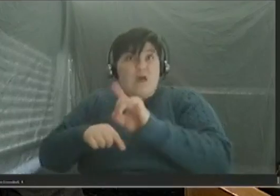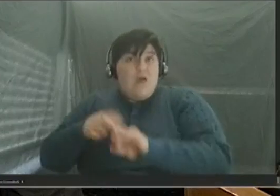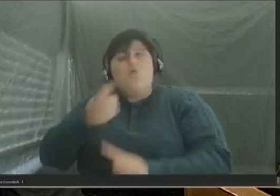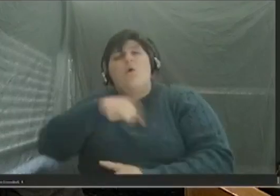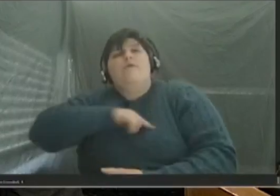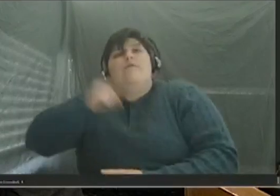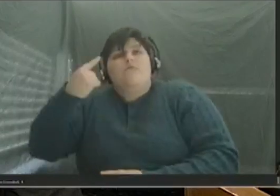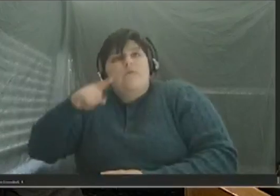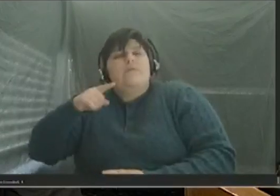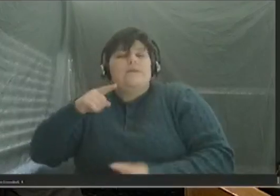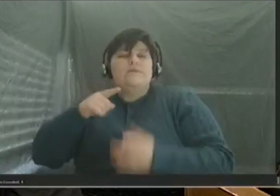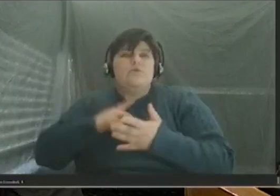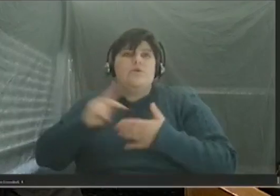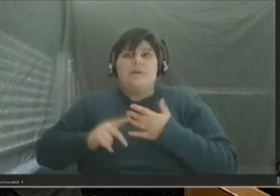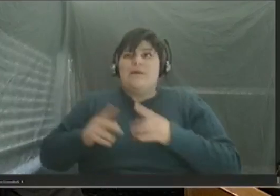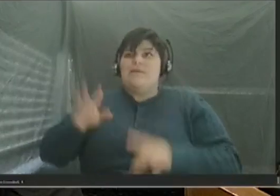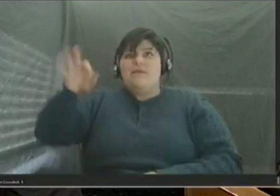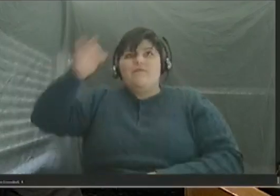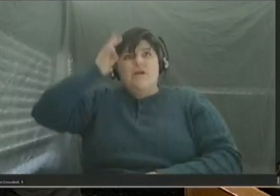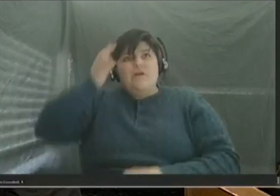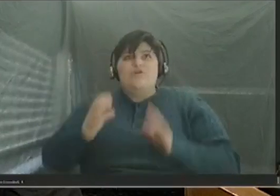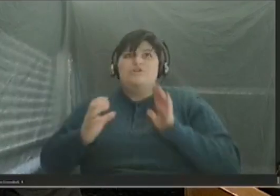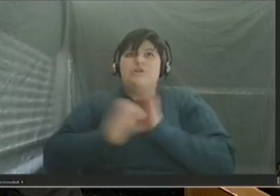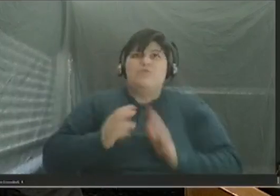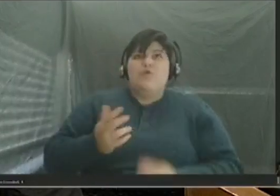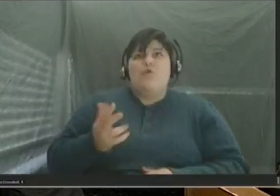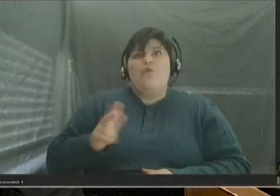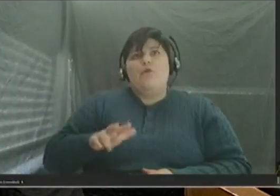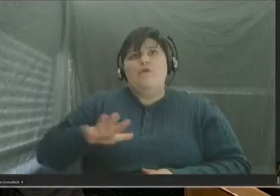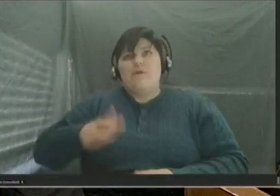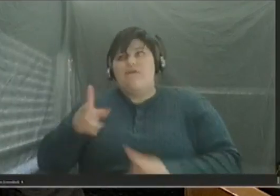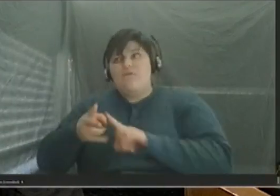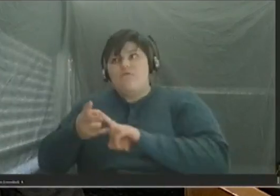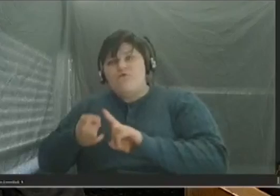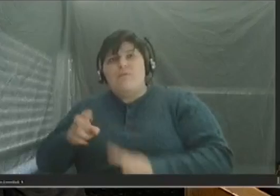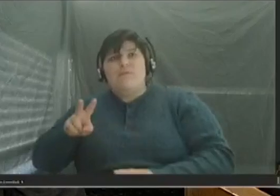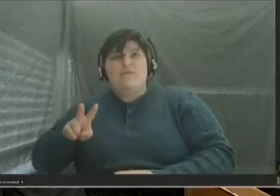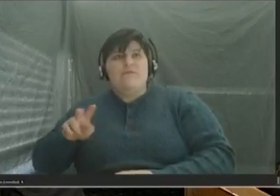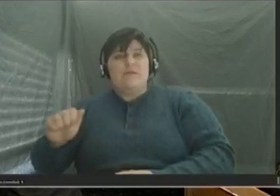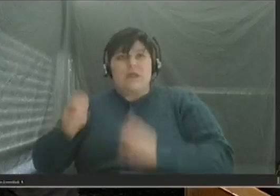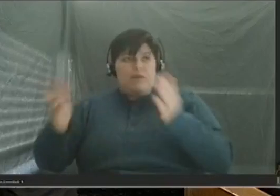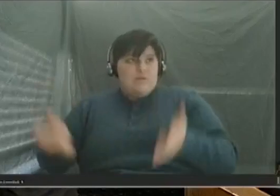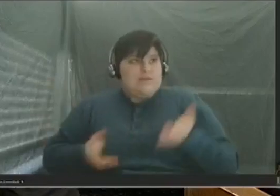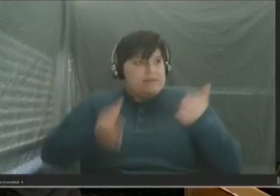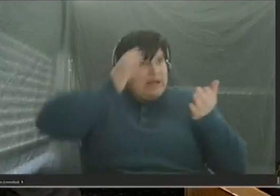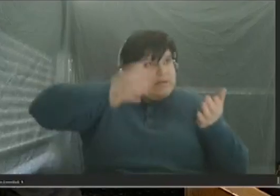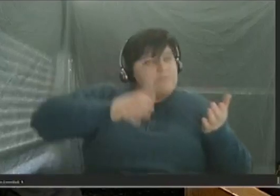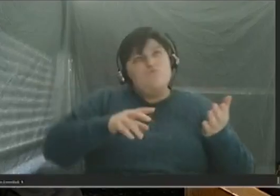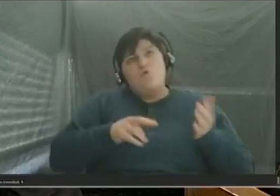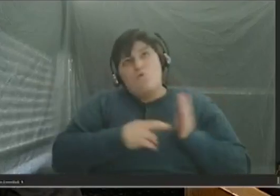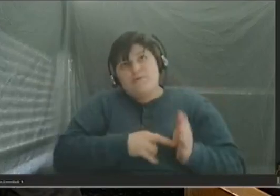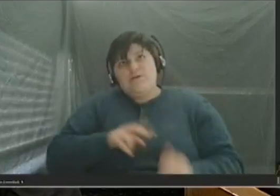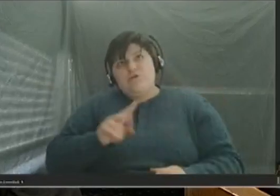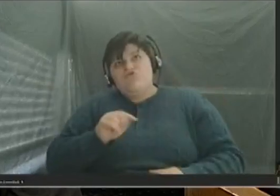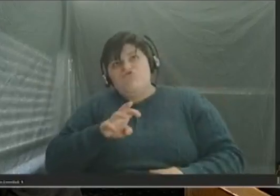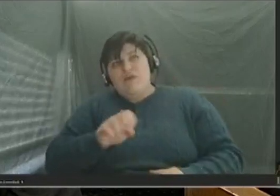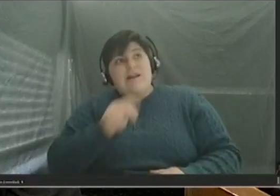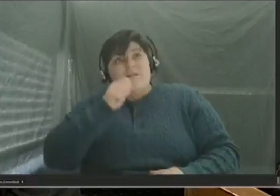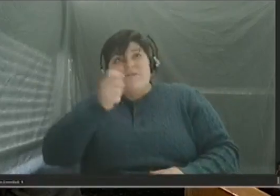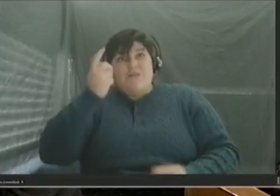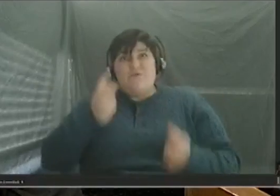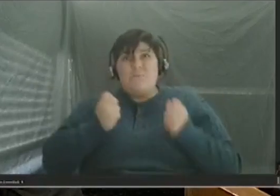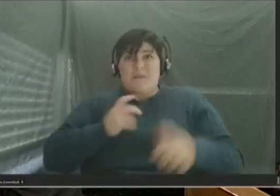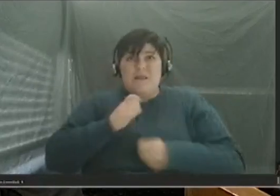eligibility for federal Chapter 35 benefits from the VA. I brought this concept to Rep. Tran because I know were it not for years of